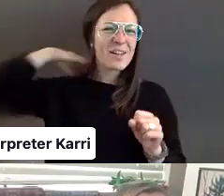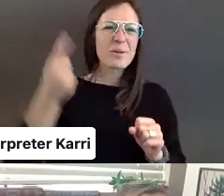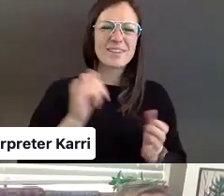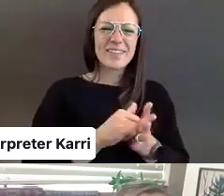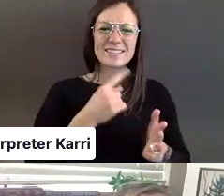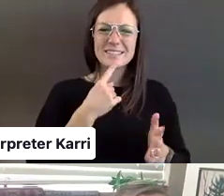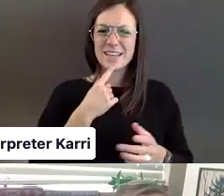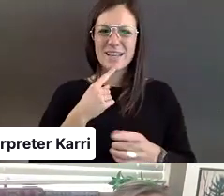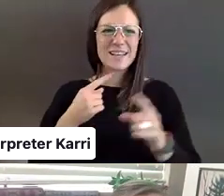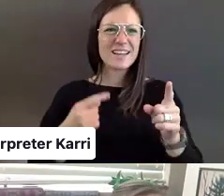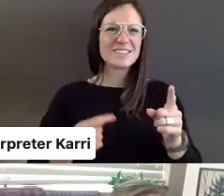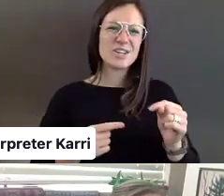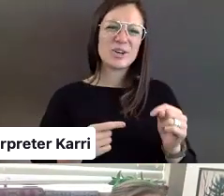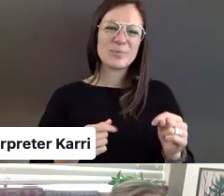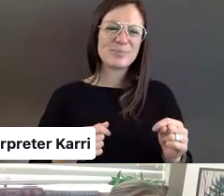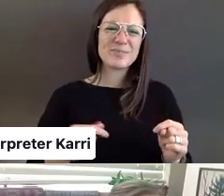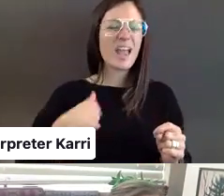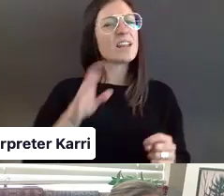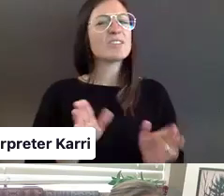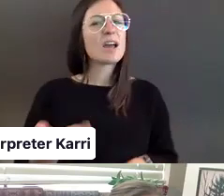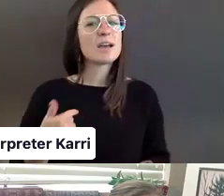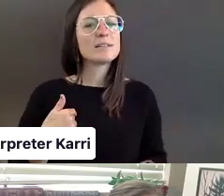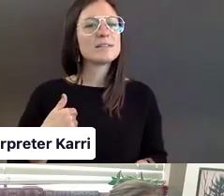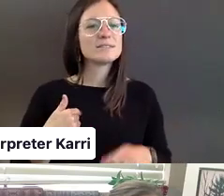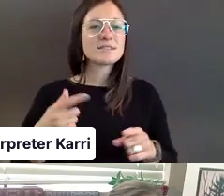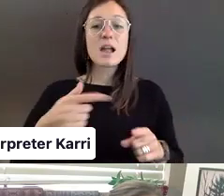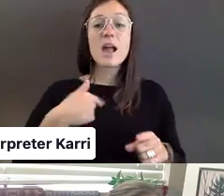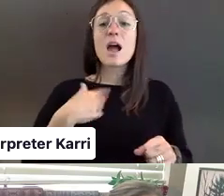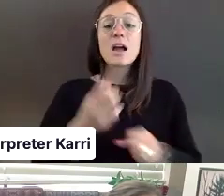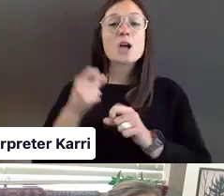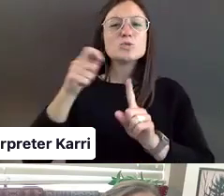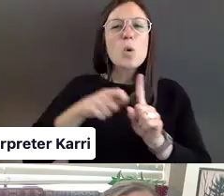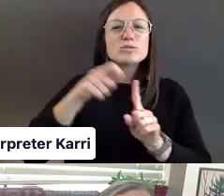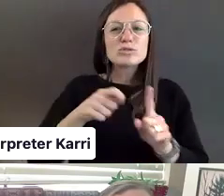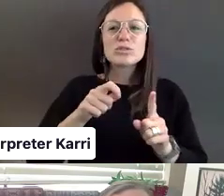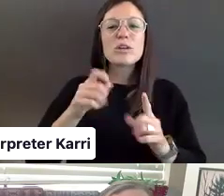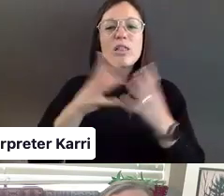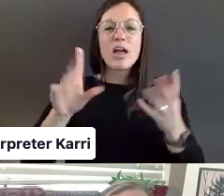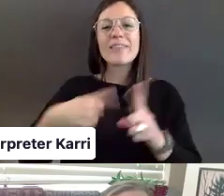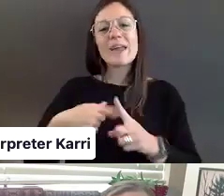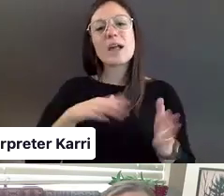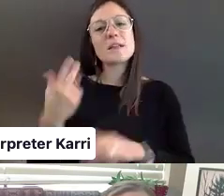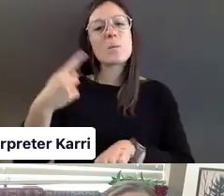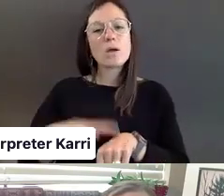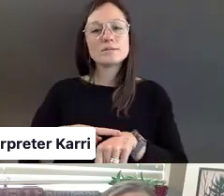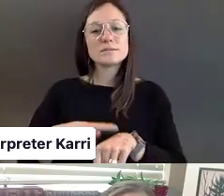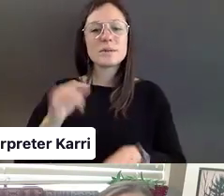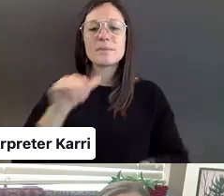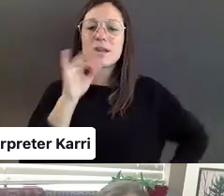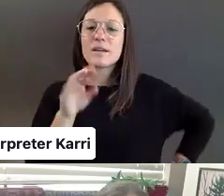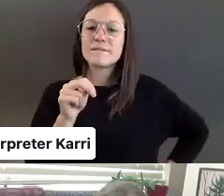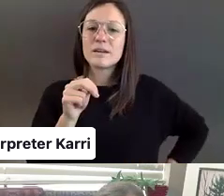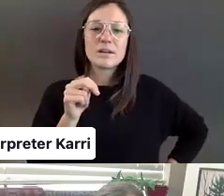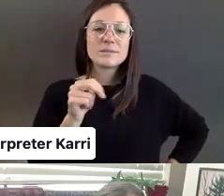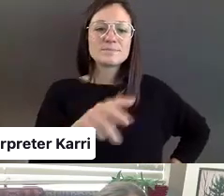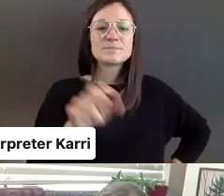society? 2. I never actually died. I think 3. I got tortured a lot and then died once. Okay. That wasn't fun. Maybe